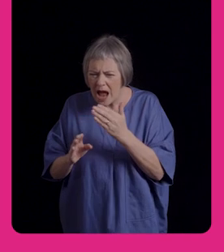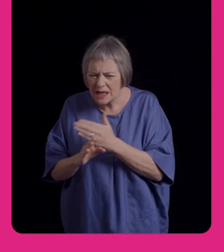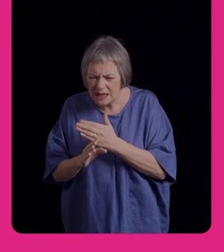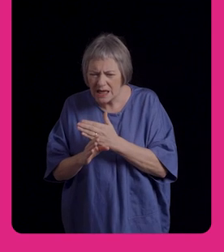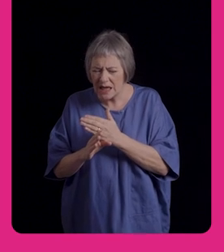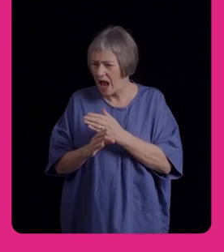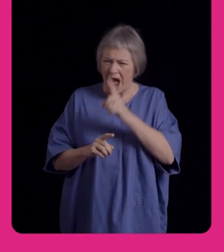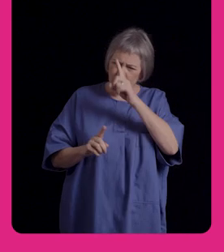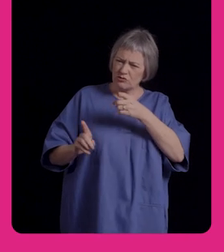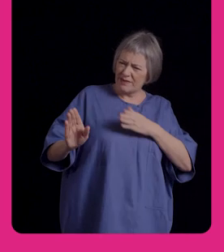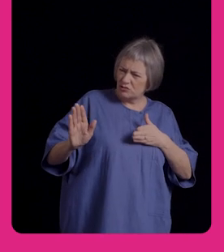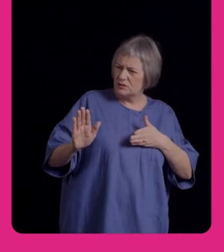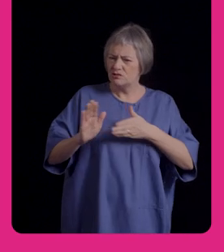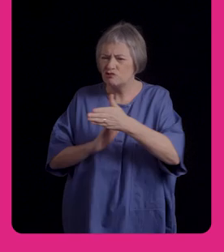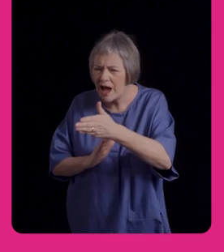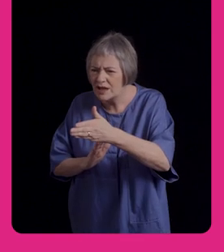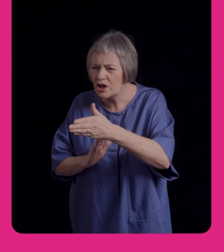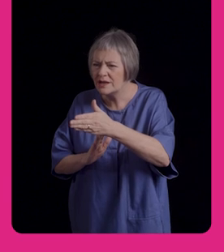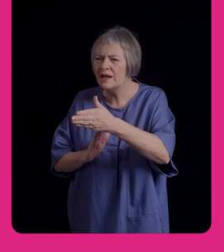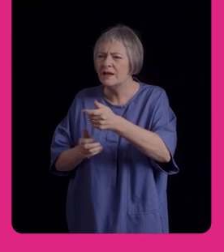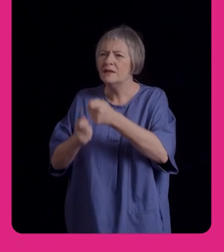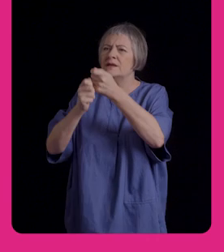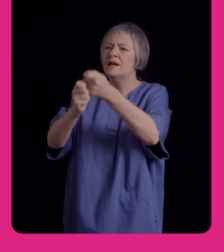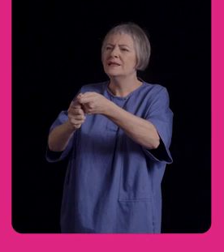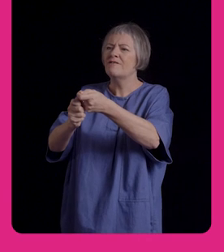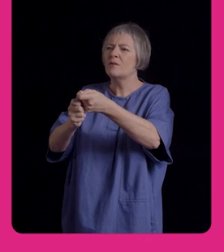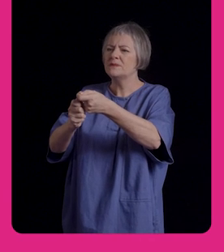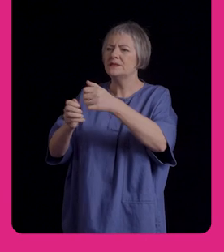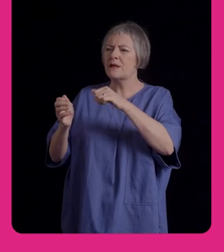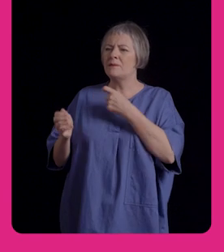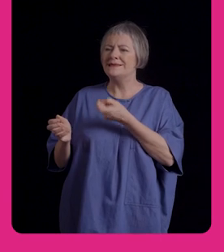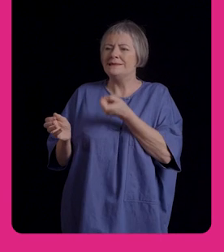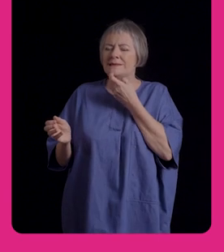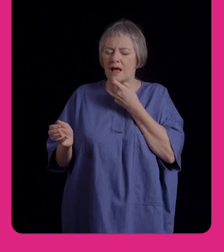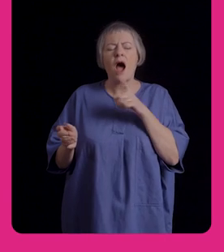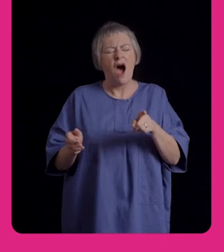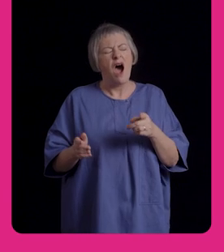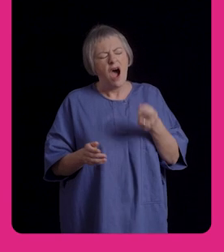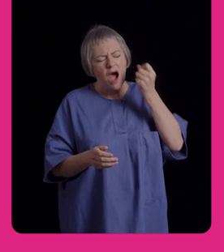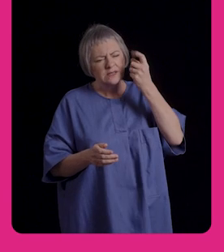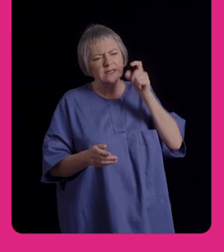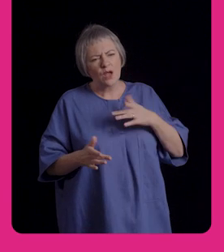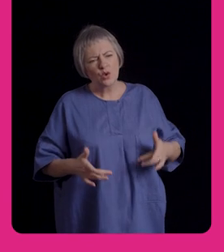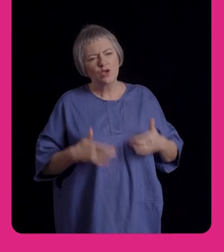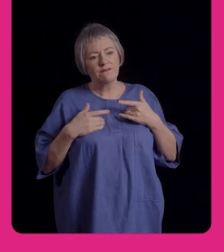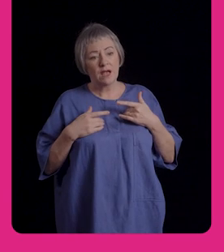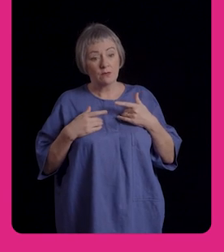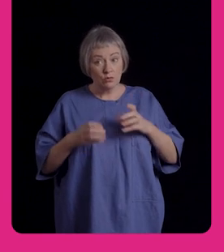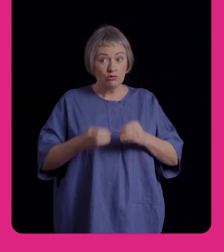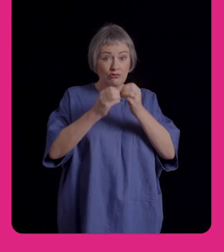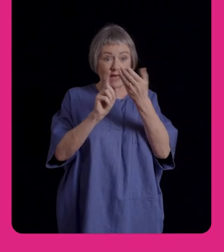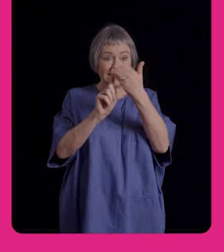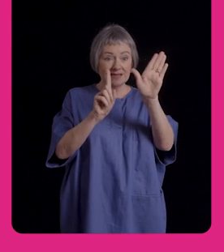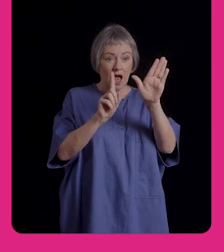I'd rather just charge and give him a bit of like steel or lead, as the case may be. I understand how you feel. Now, do you think you can cause a